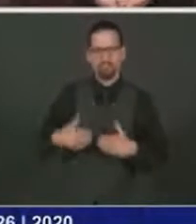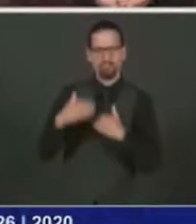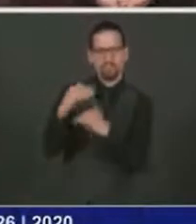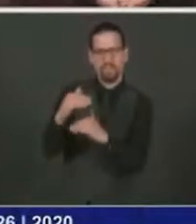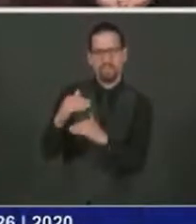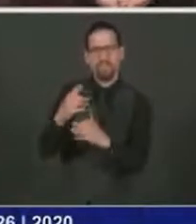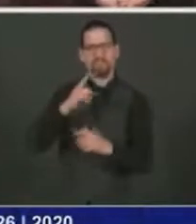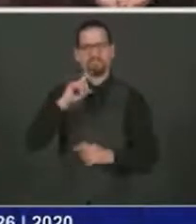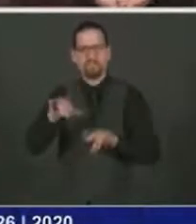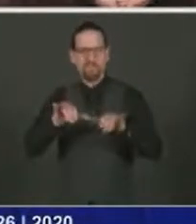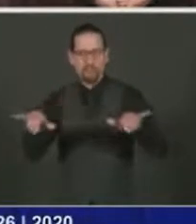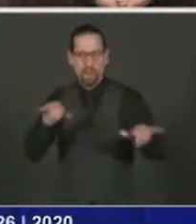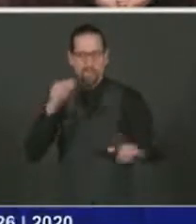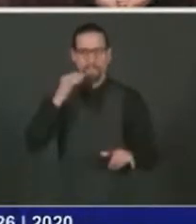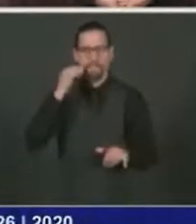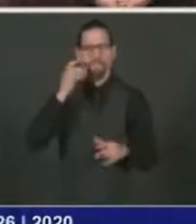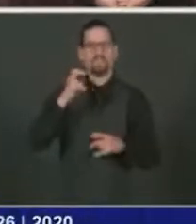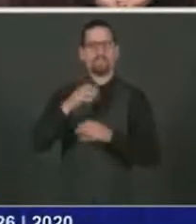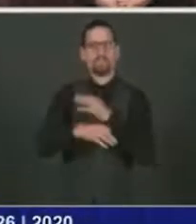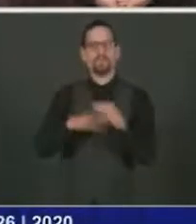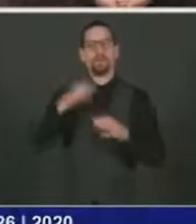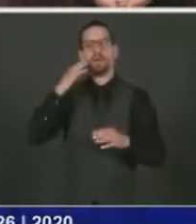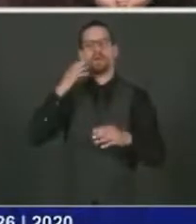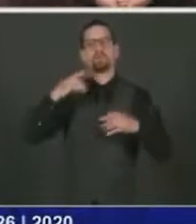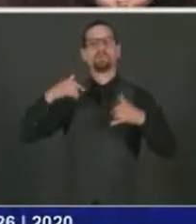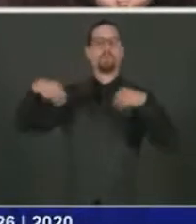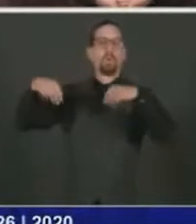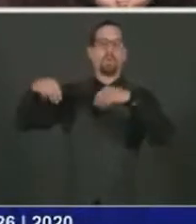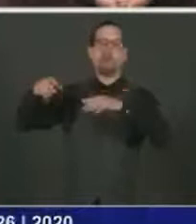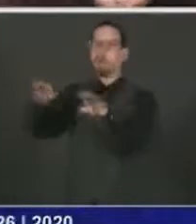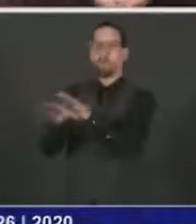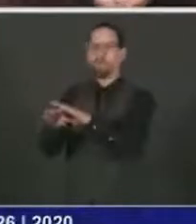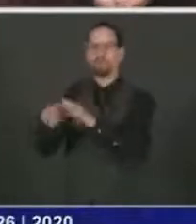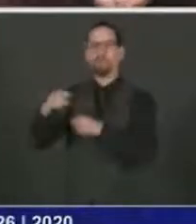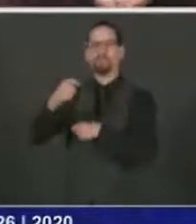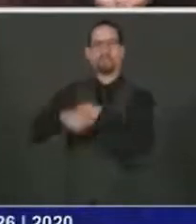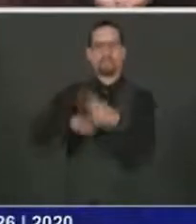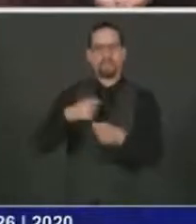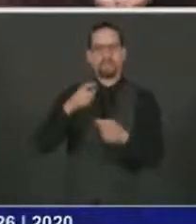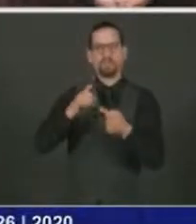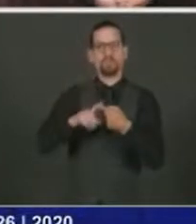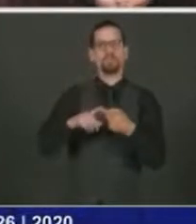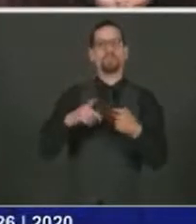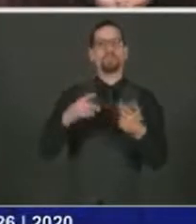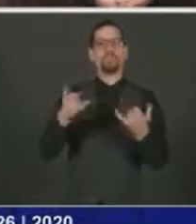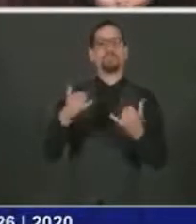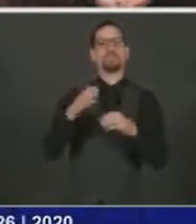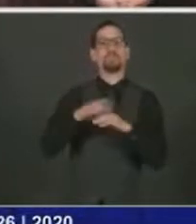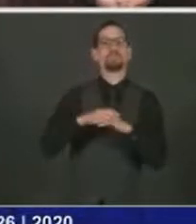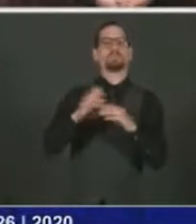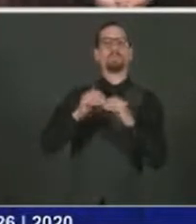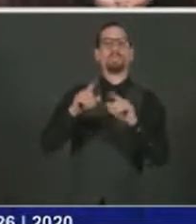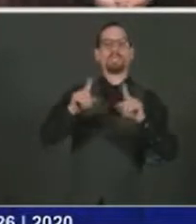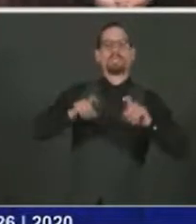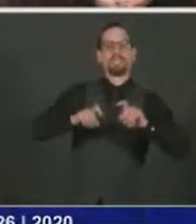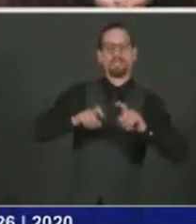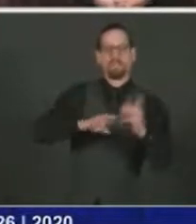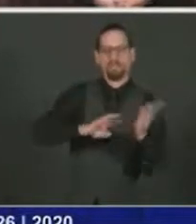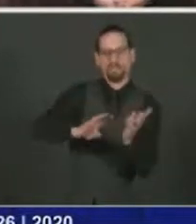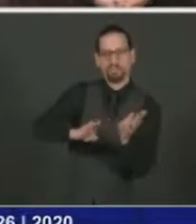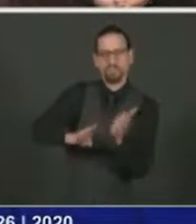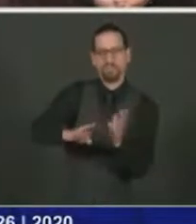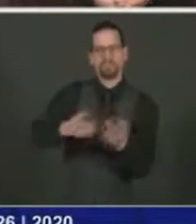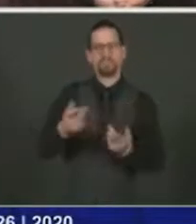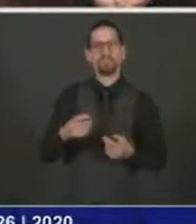thing, closing down retail businesses, with increased testing, increased isolation when people test